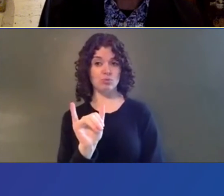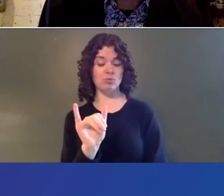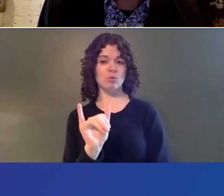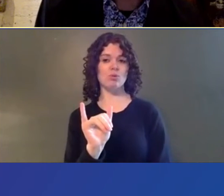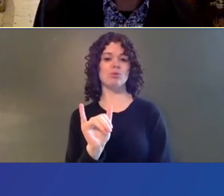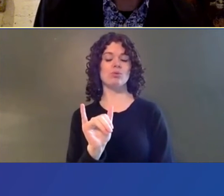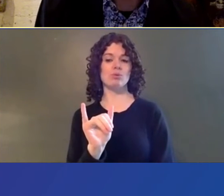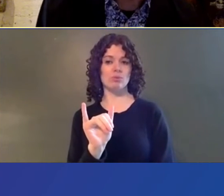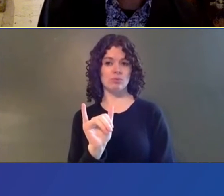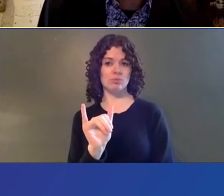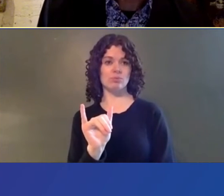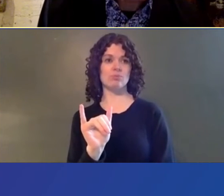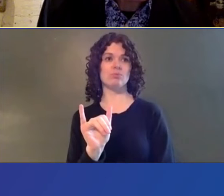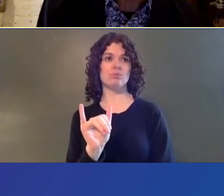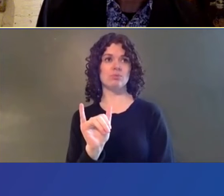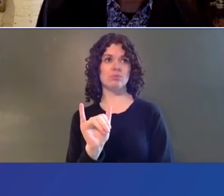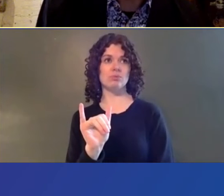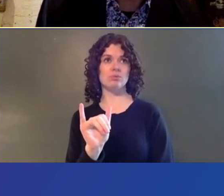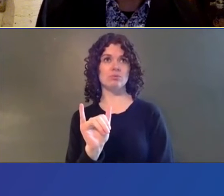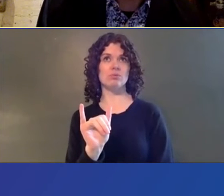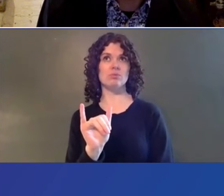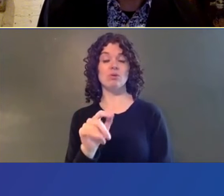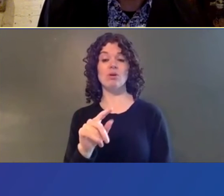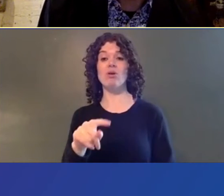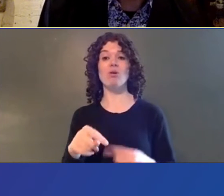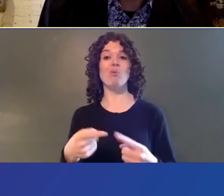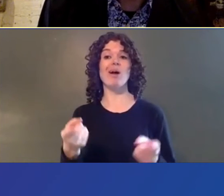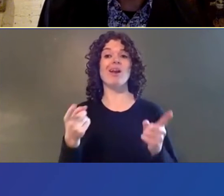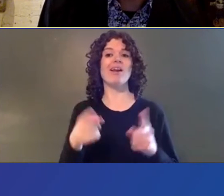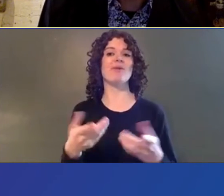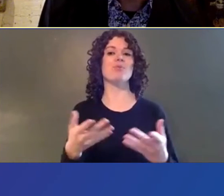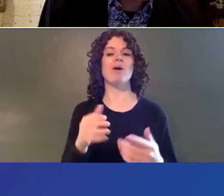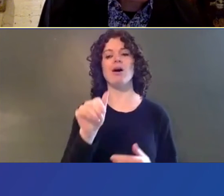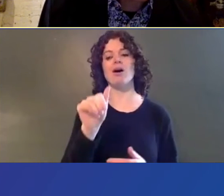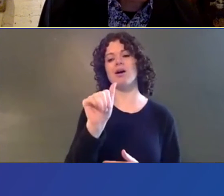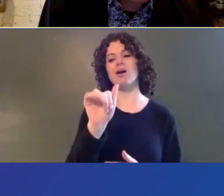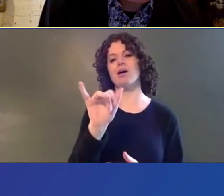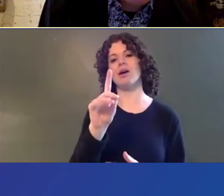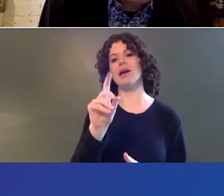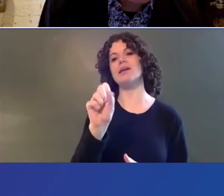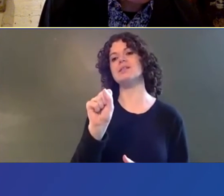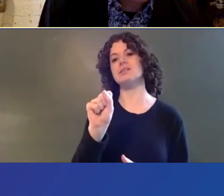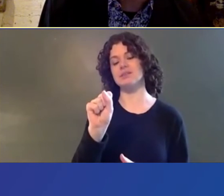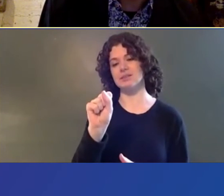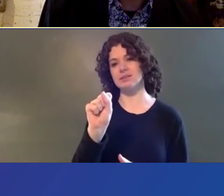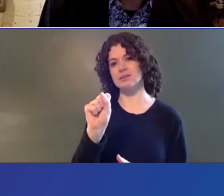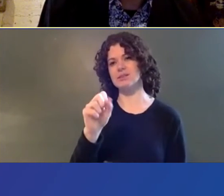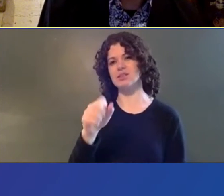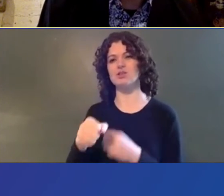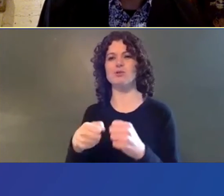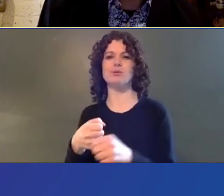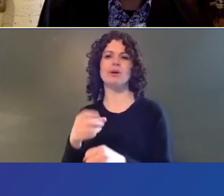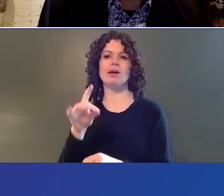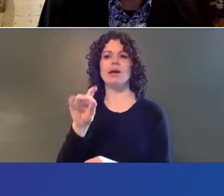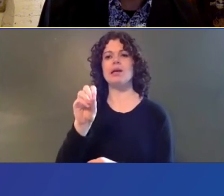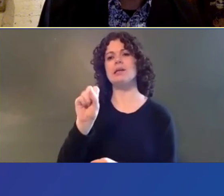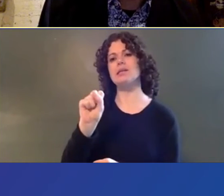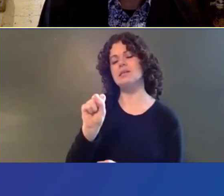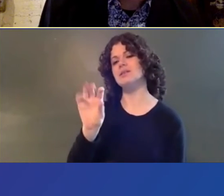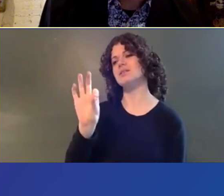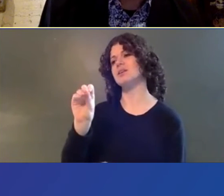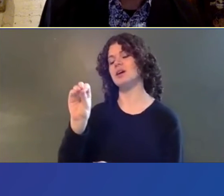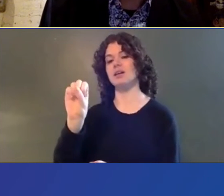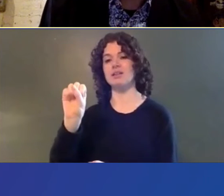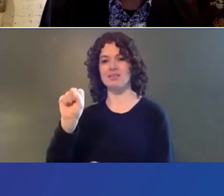with the onset of AIDS in the mid to late 80s and early 90s. And then there